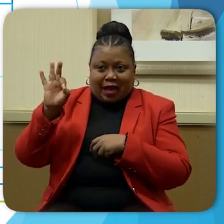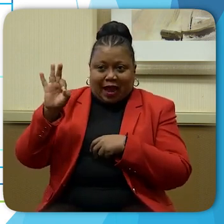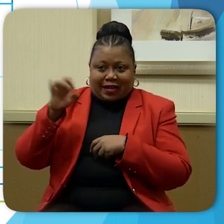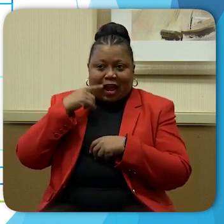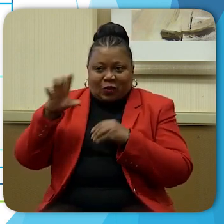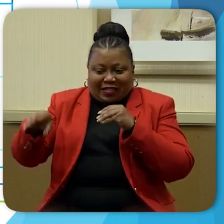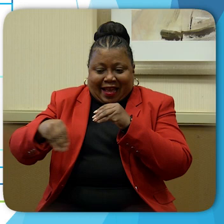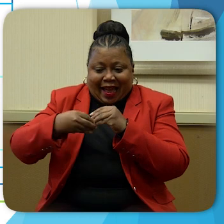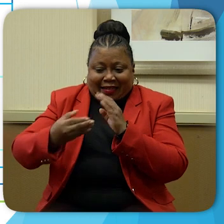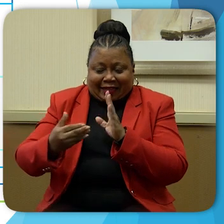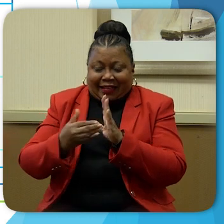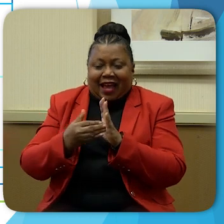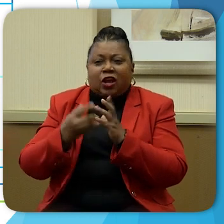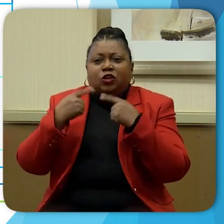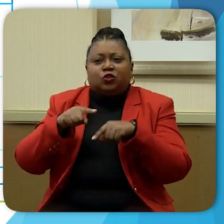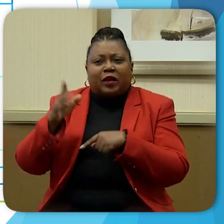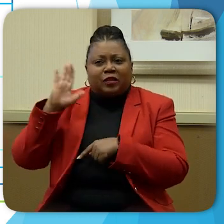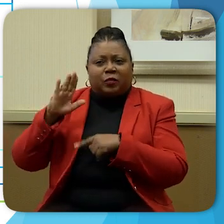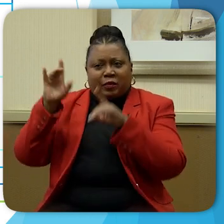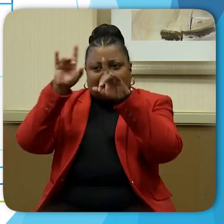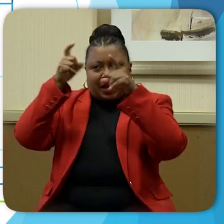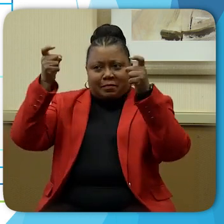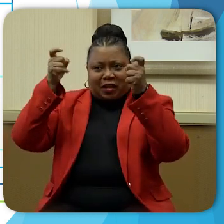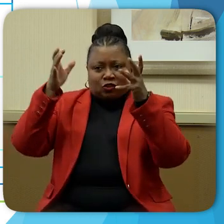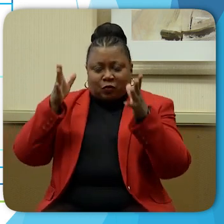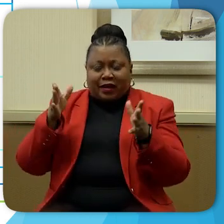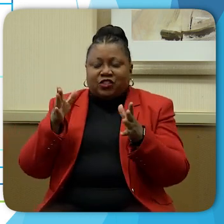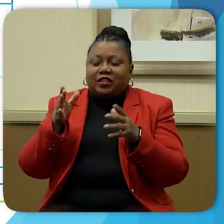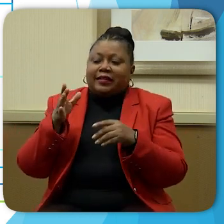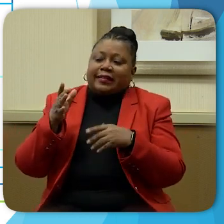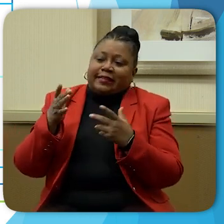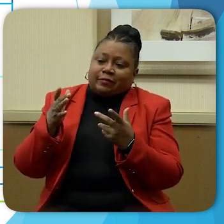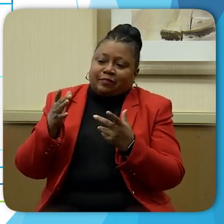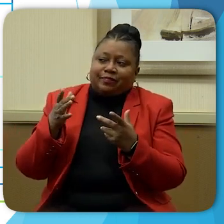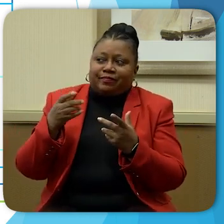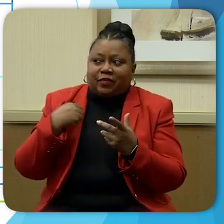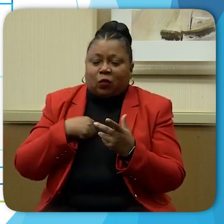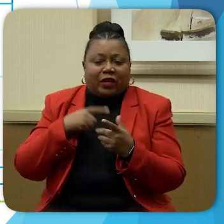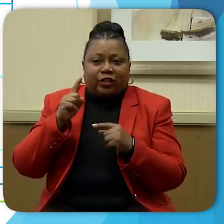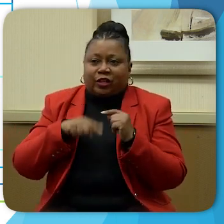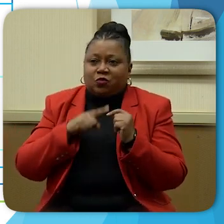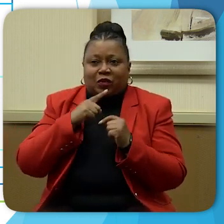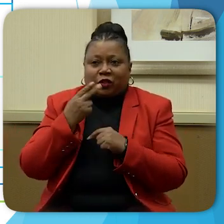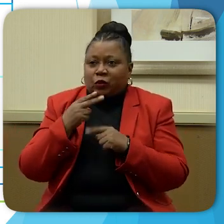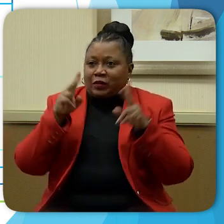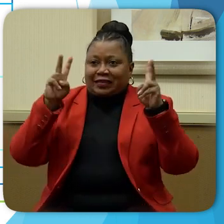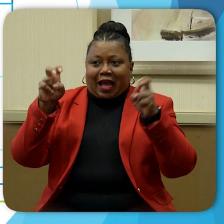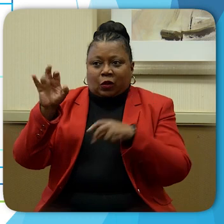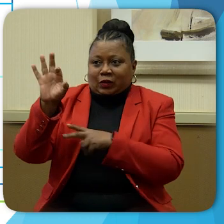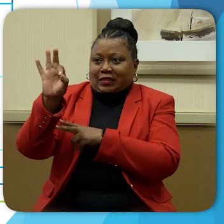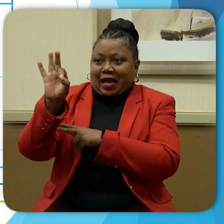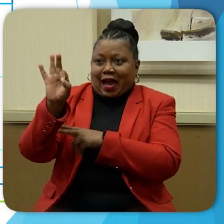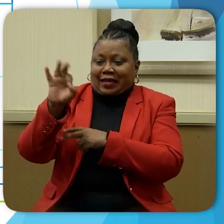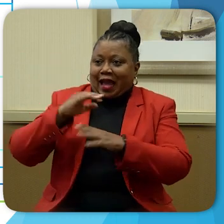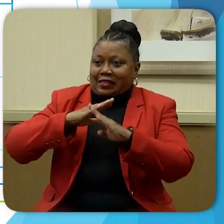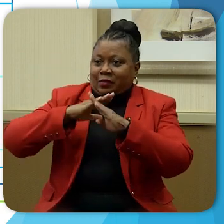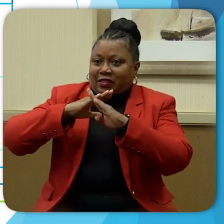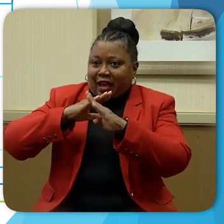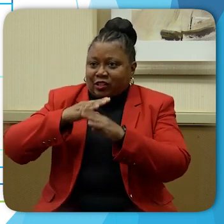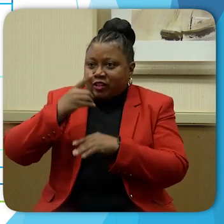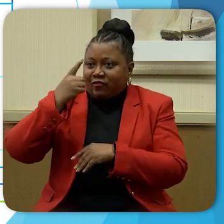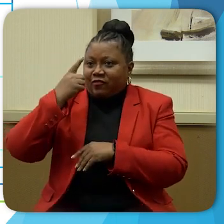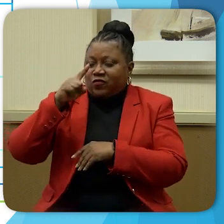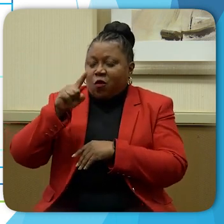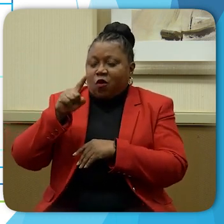to re-add it, is during the previous administration, we couldn't really use Title IX as a protection